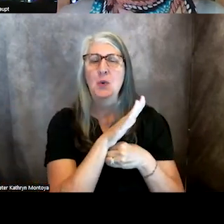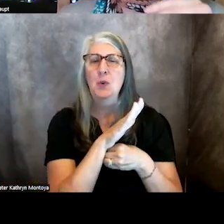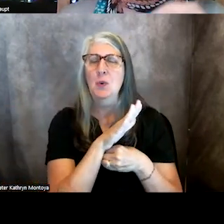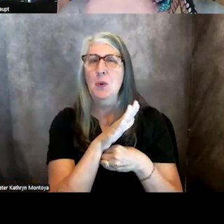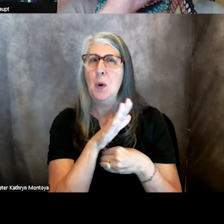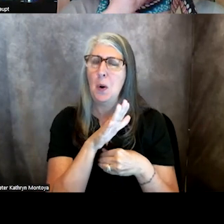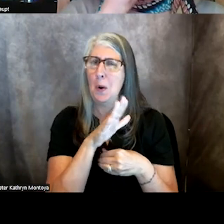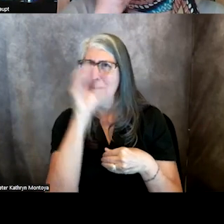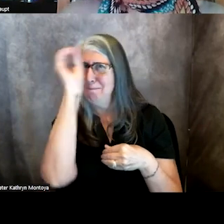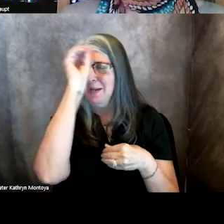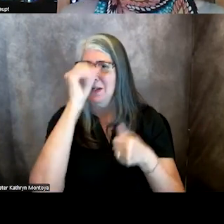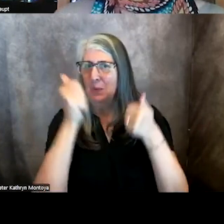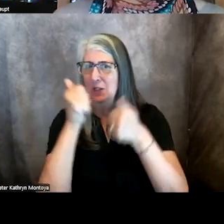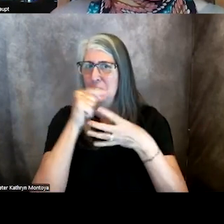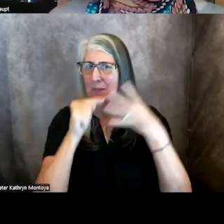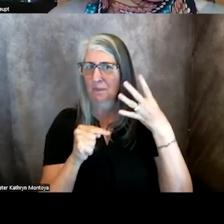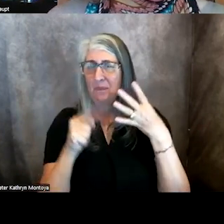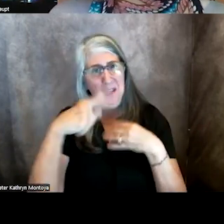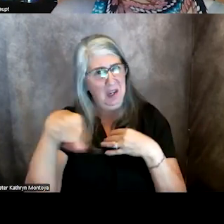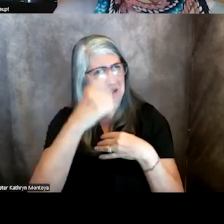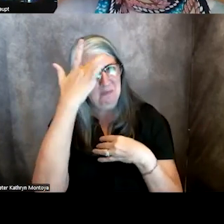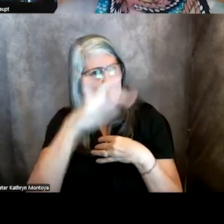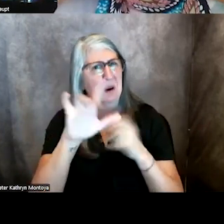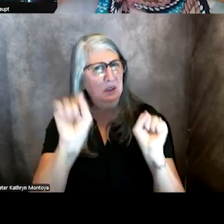intelligent audience. We've got this.